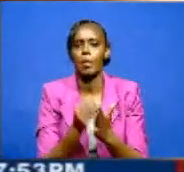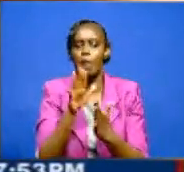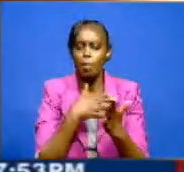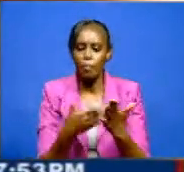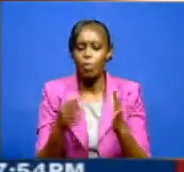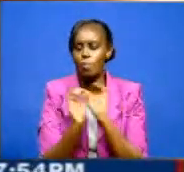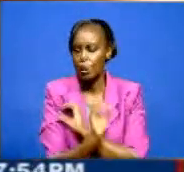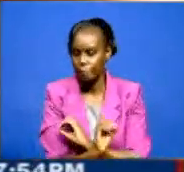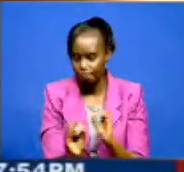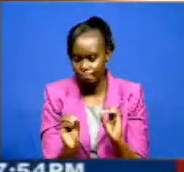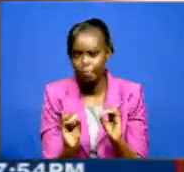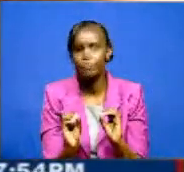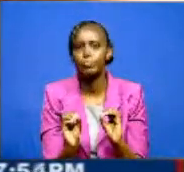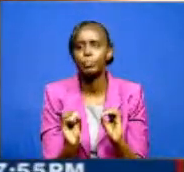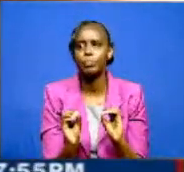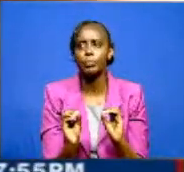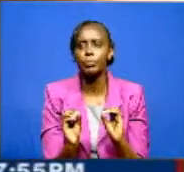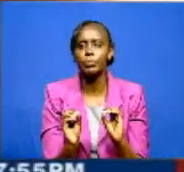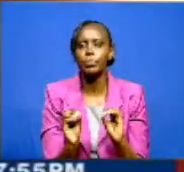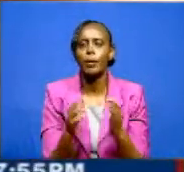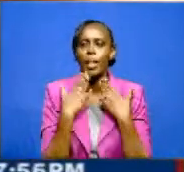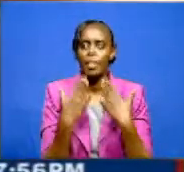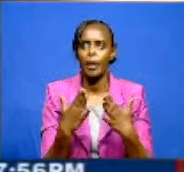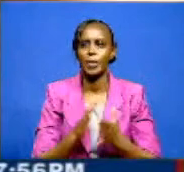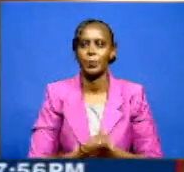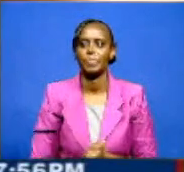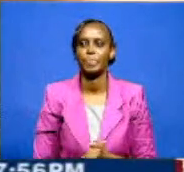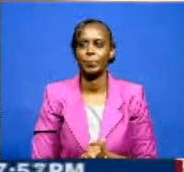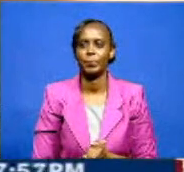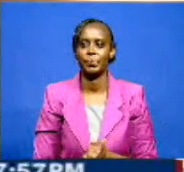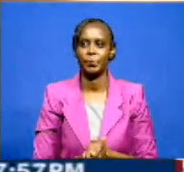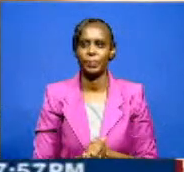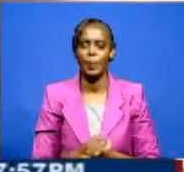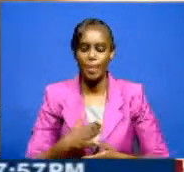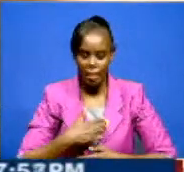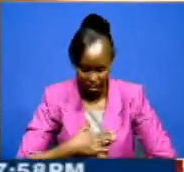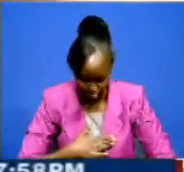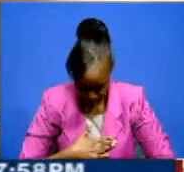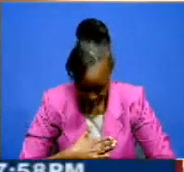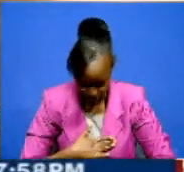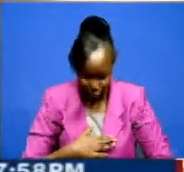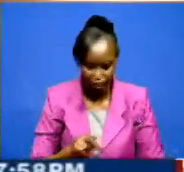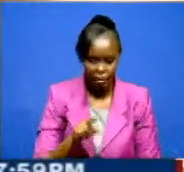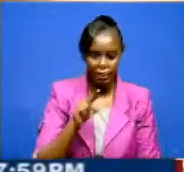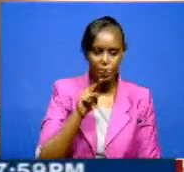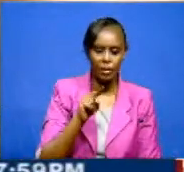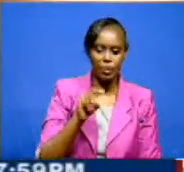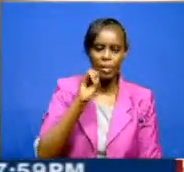And that is what we should be addressing. Thank you. Senator Njeru Ndwiga.